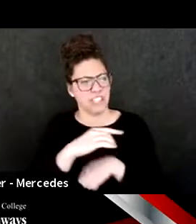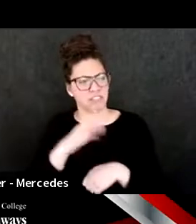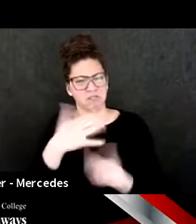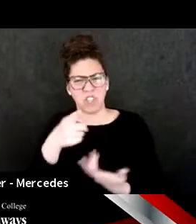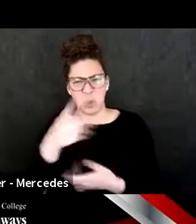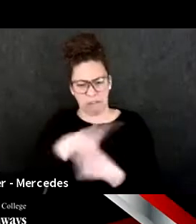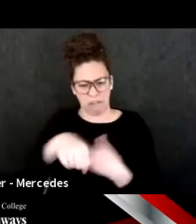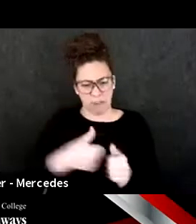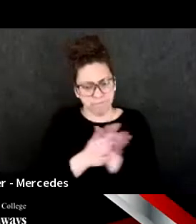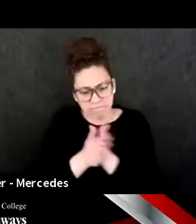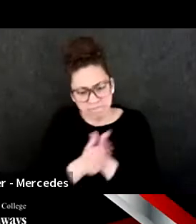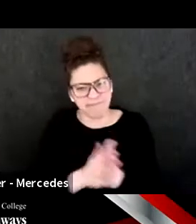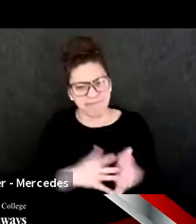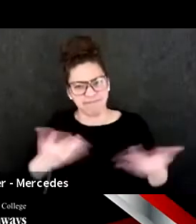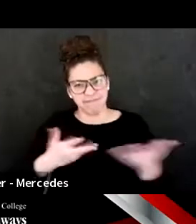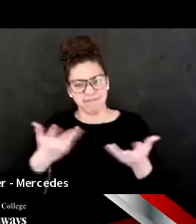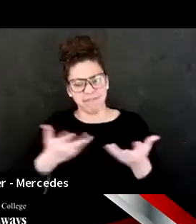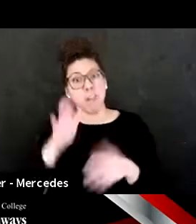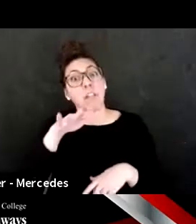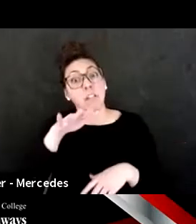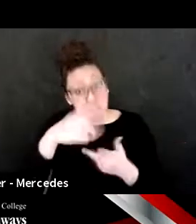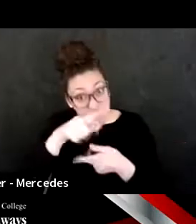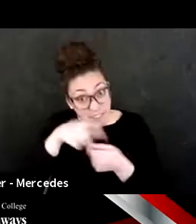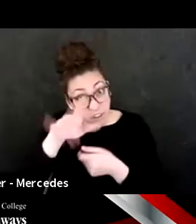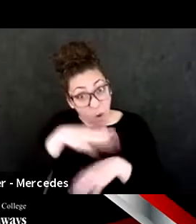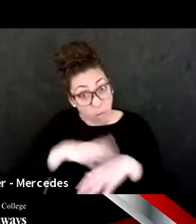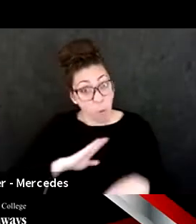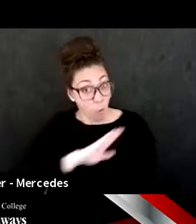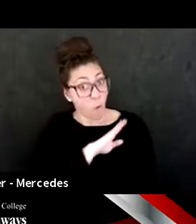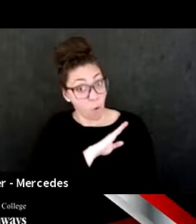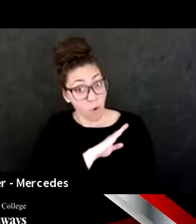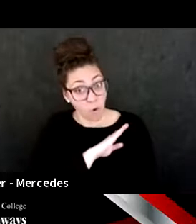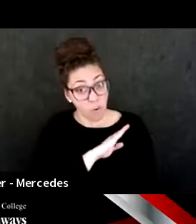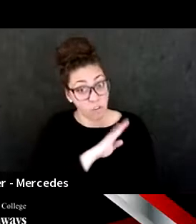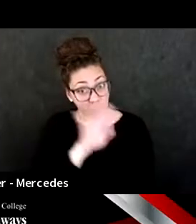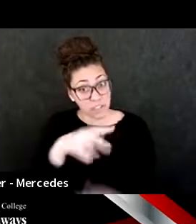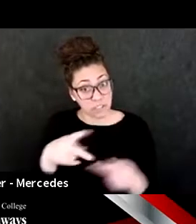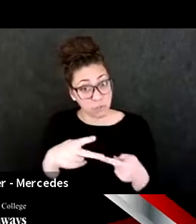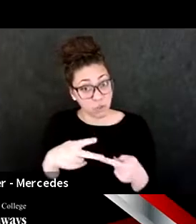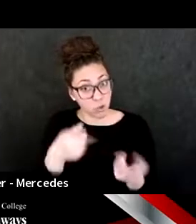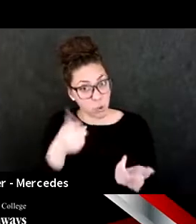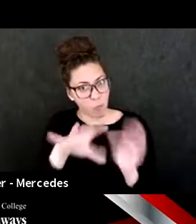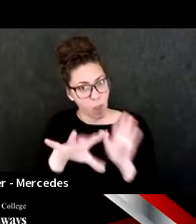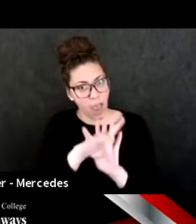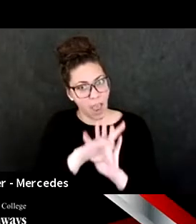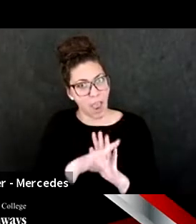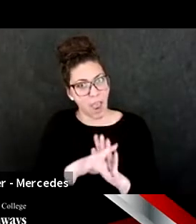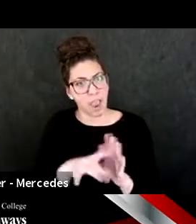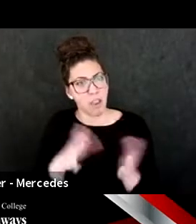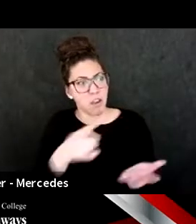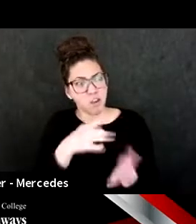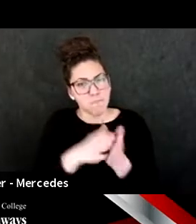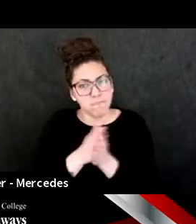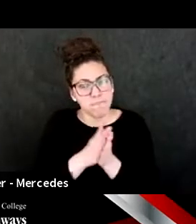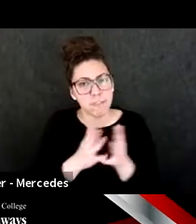in particular, like the serving on the board, right? Because I know that's like a position you have to be elected to. So like, what motivated you to